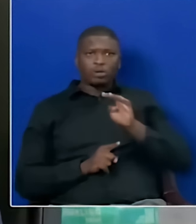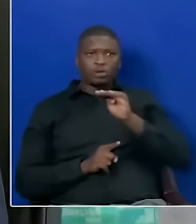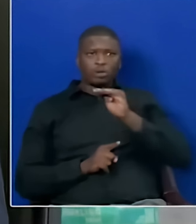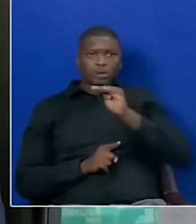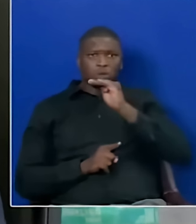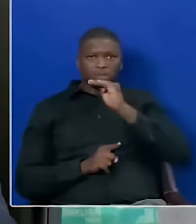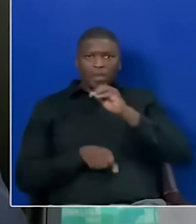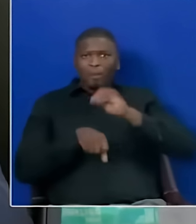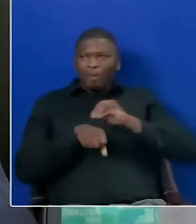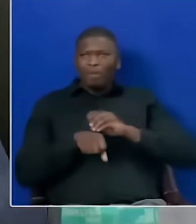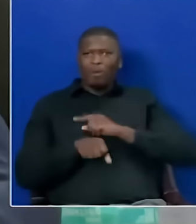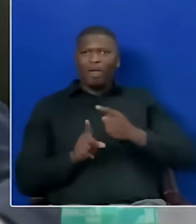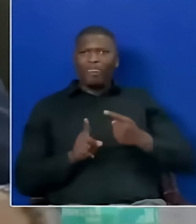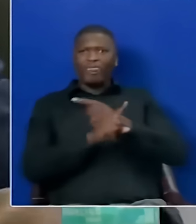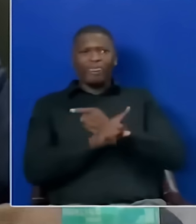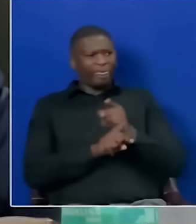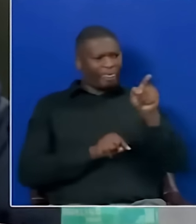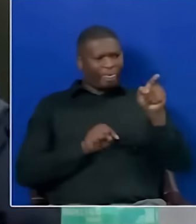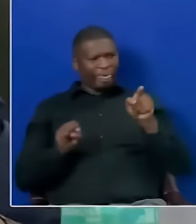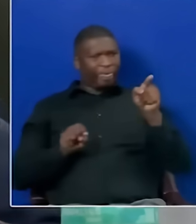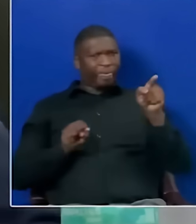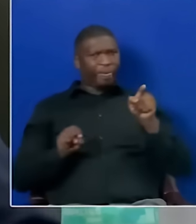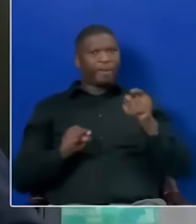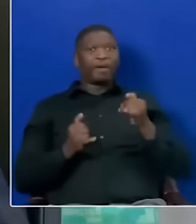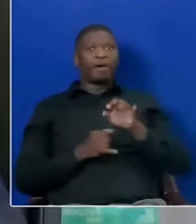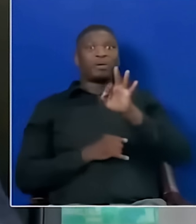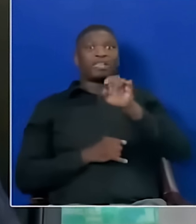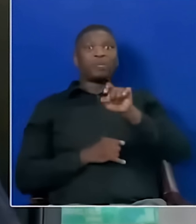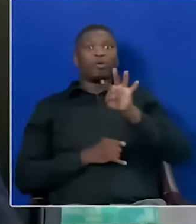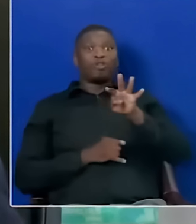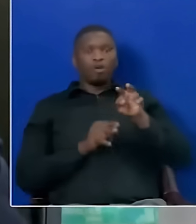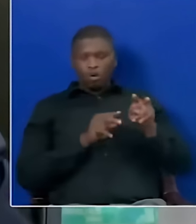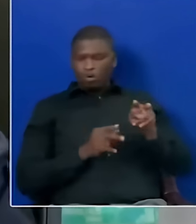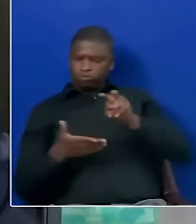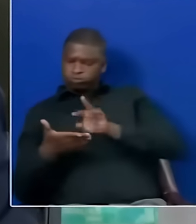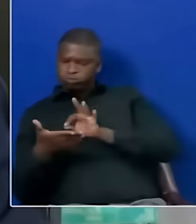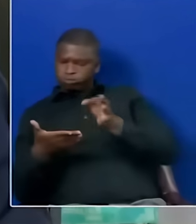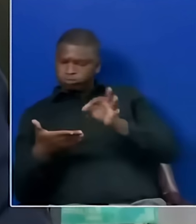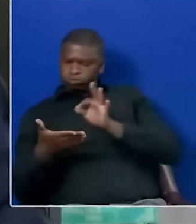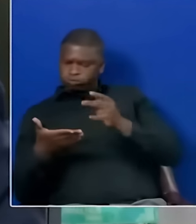you go to 3.4 to see the description of the exhibit in 3.4,